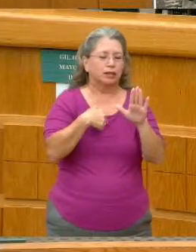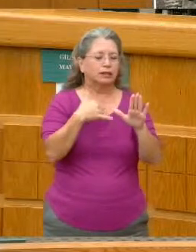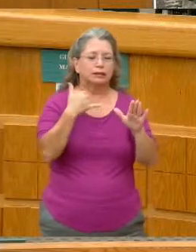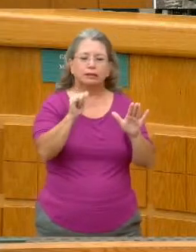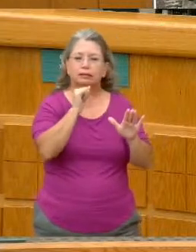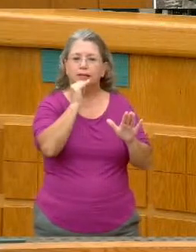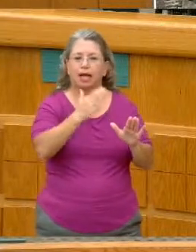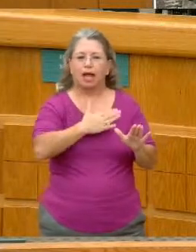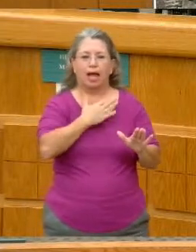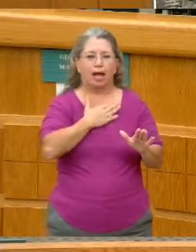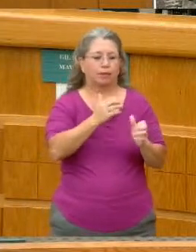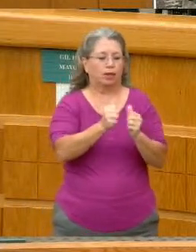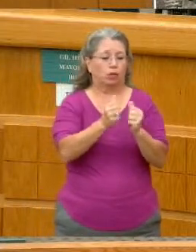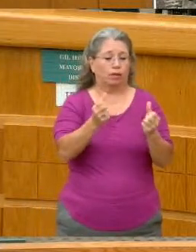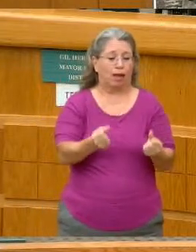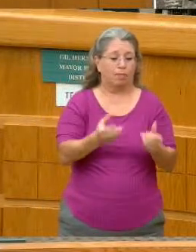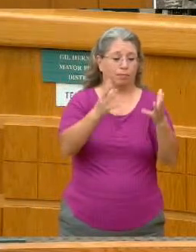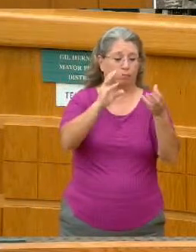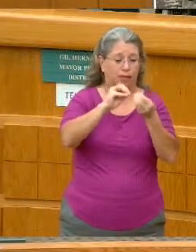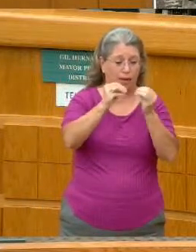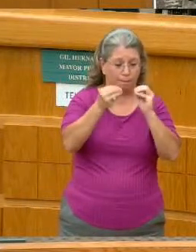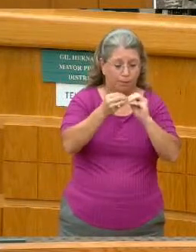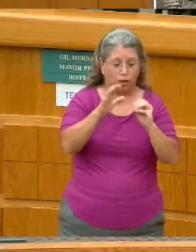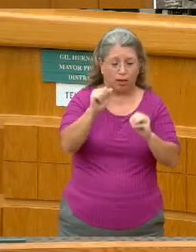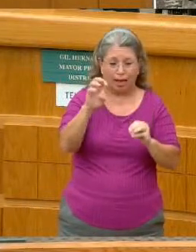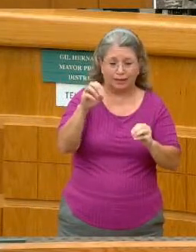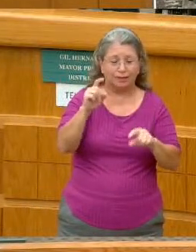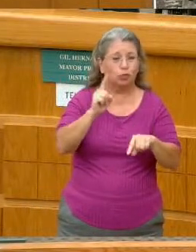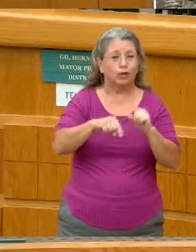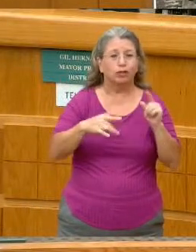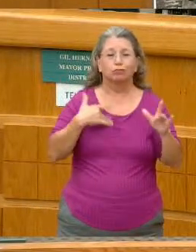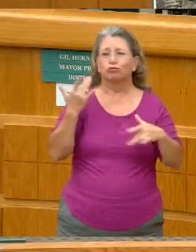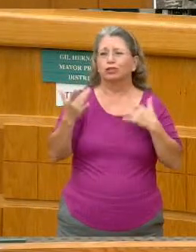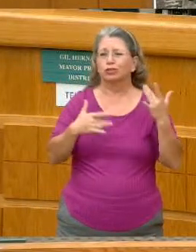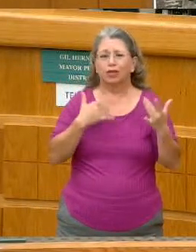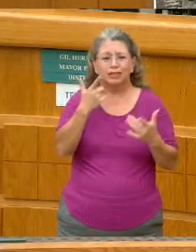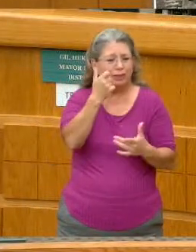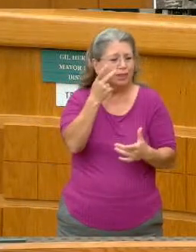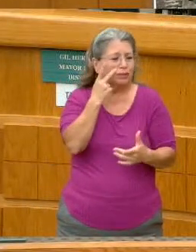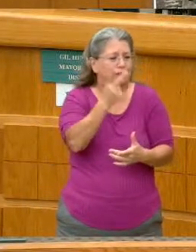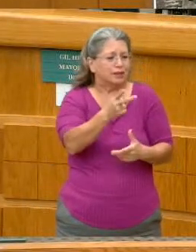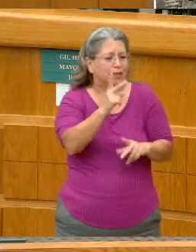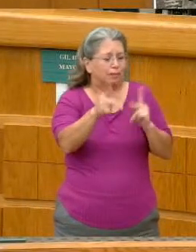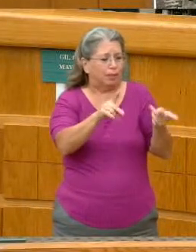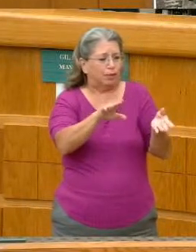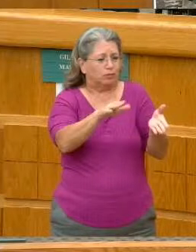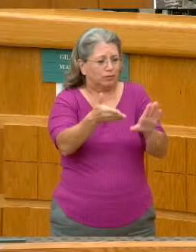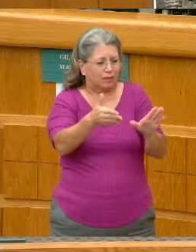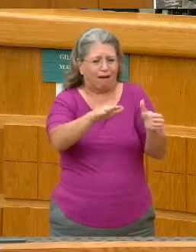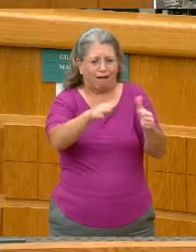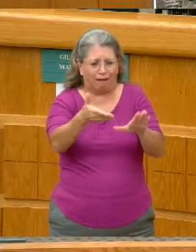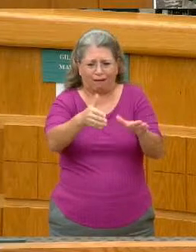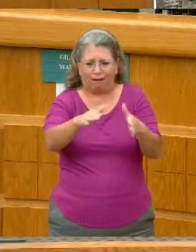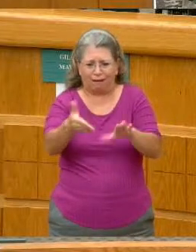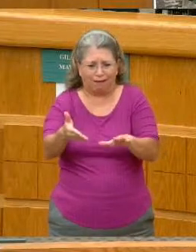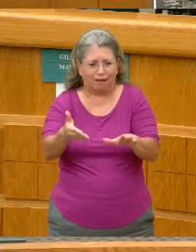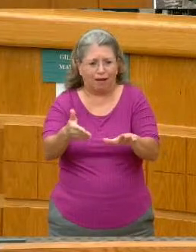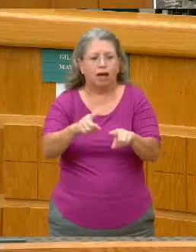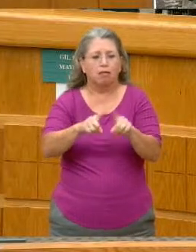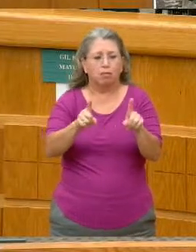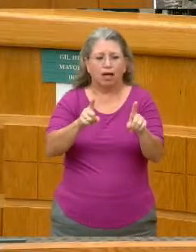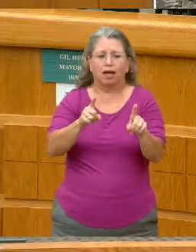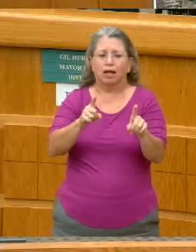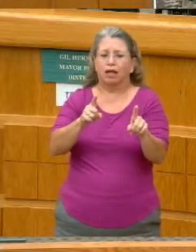cases. We couldn't rejoice as we saw our fellow citizens die. But we knew that something good